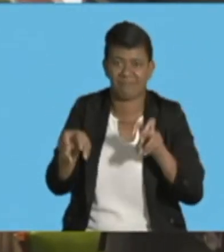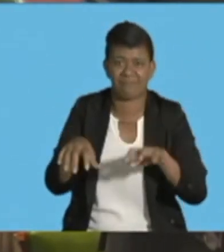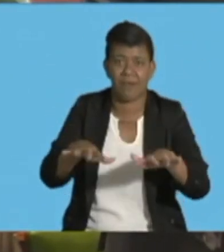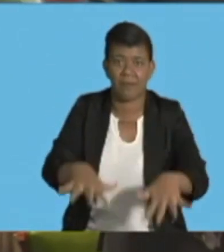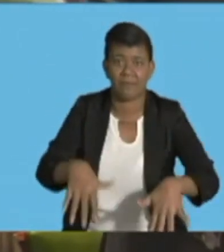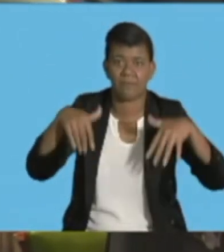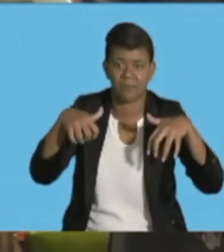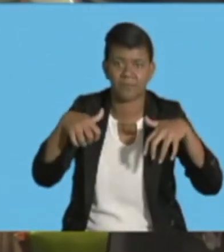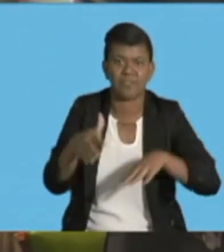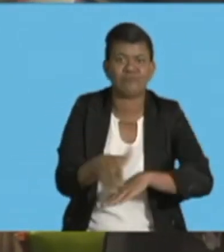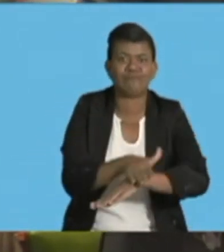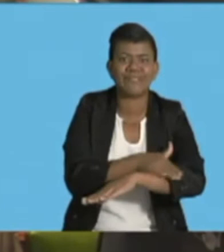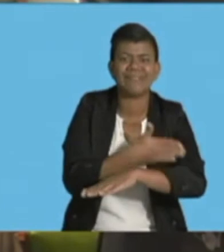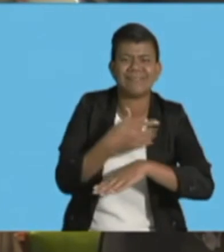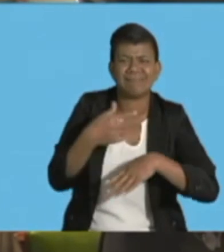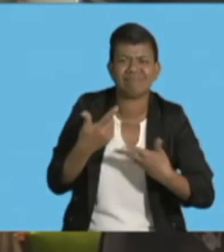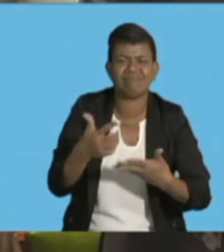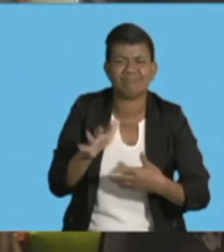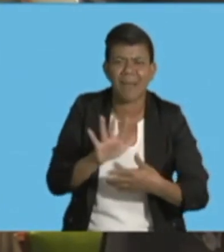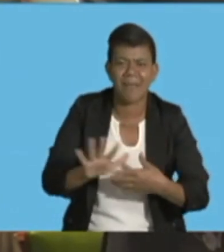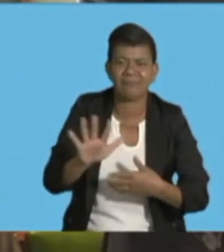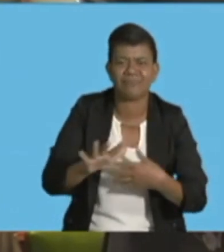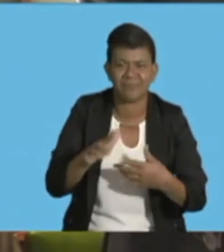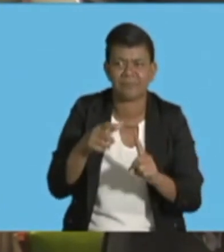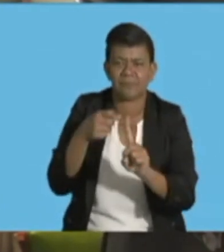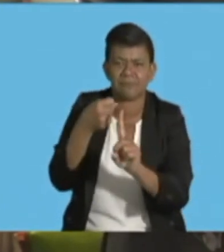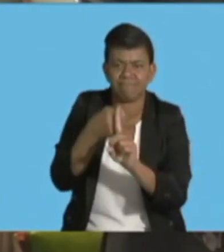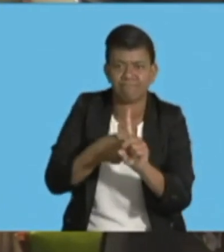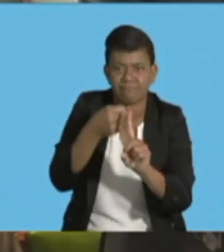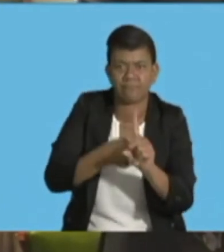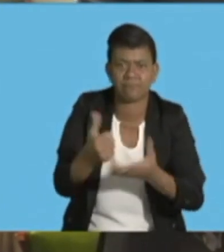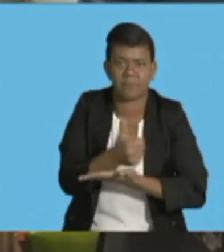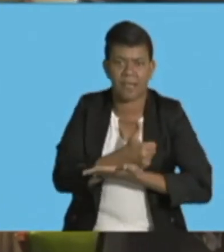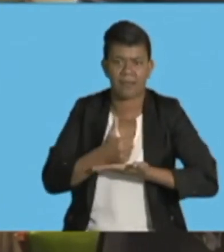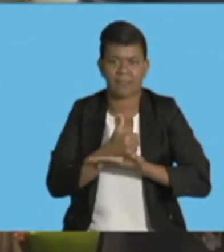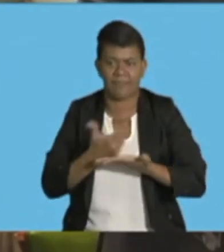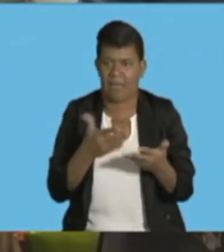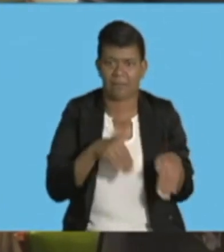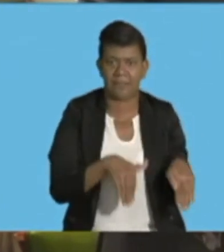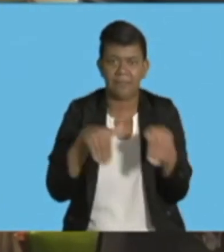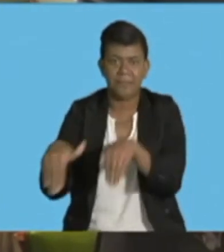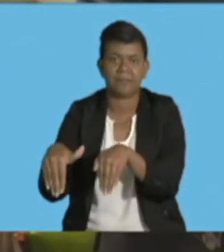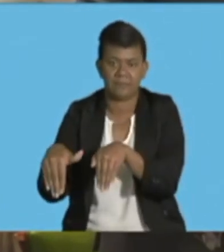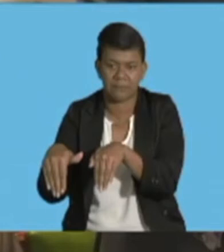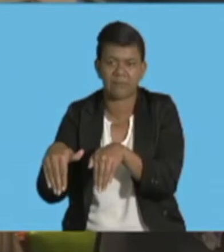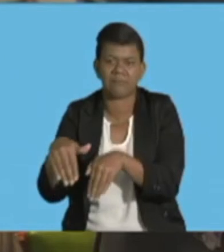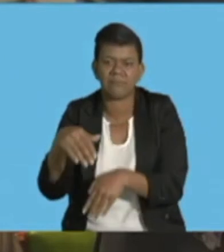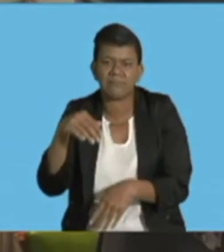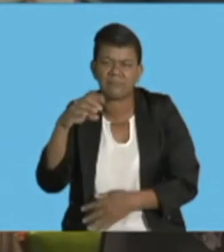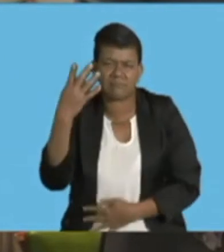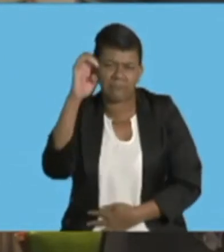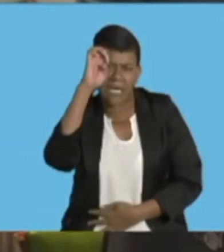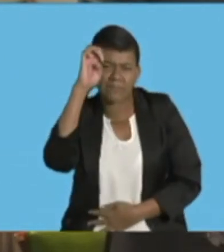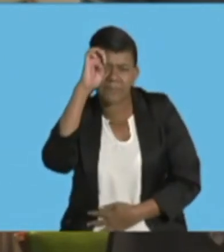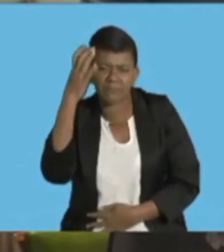Action, where the new CEO of Green Climate Fund participated in. We expect to get some traction in that